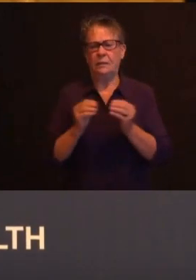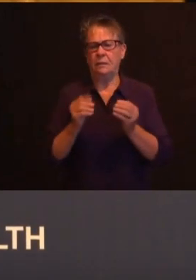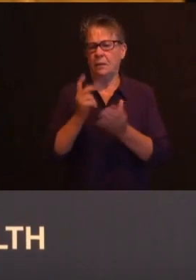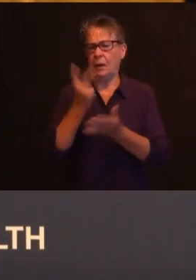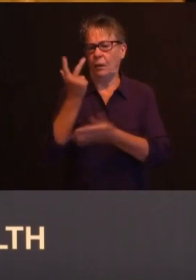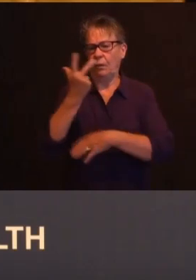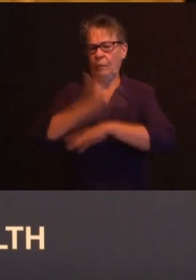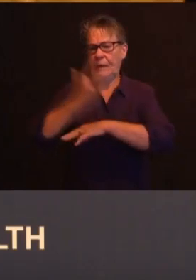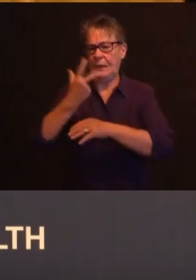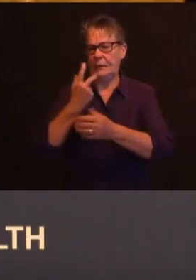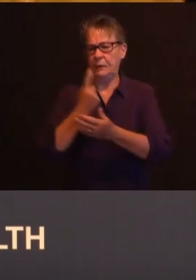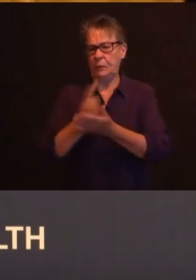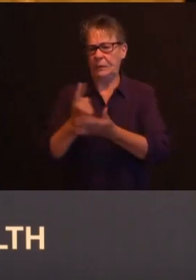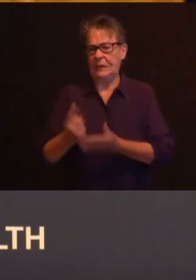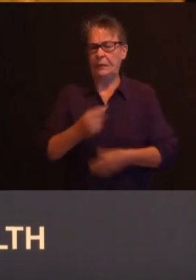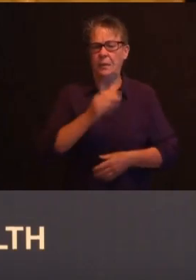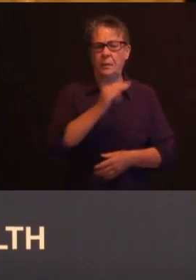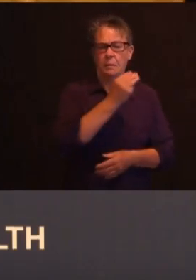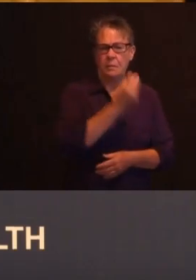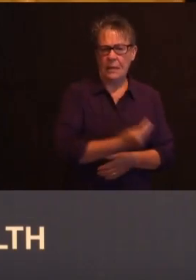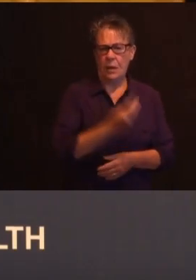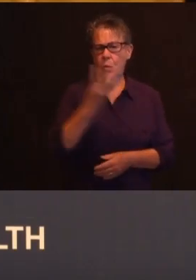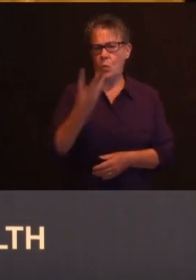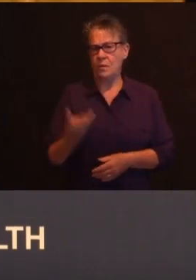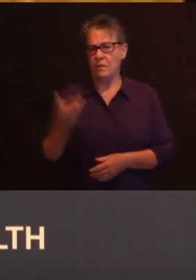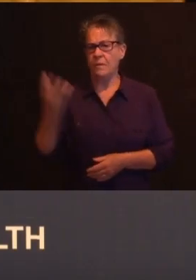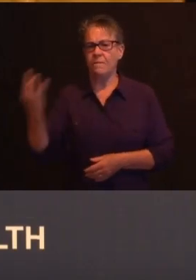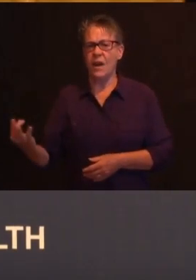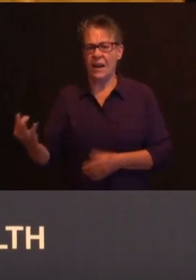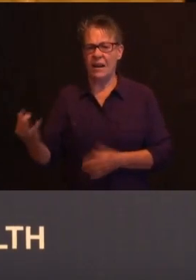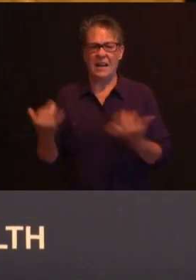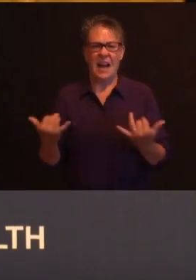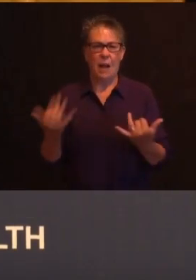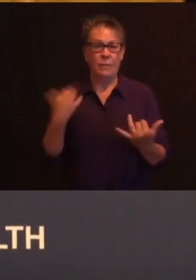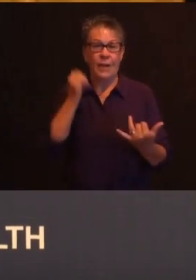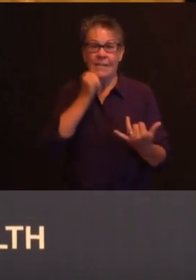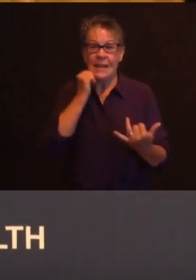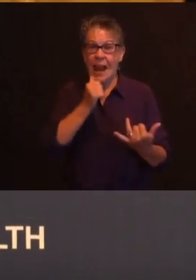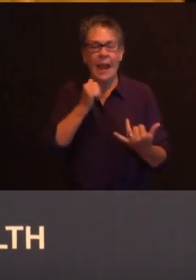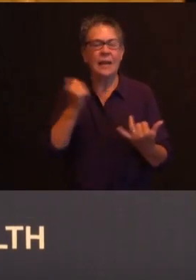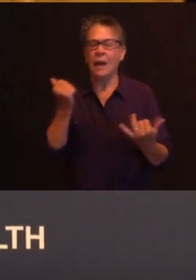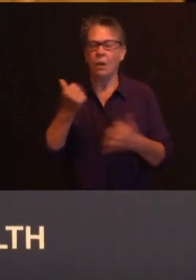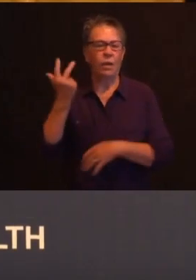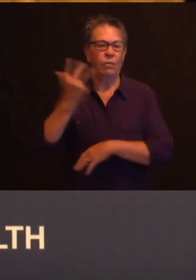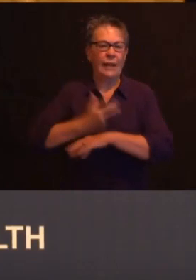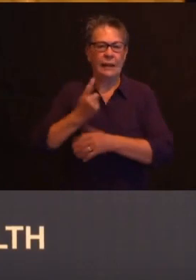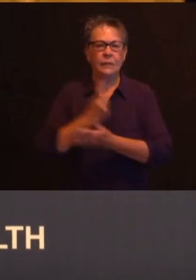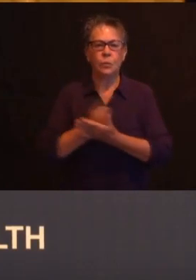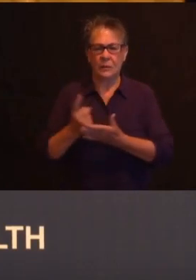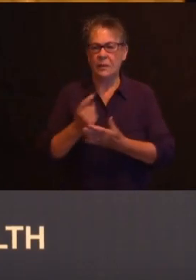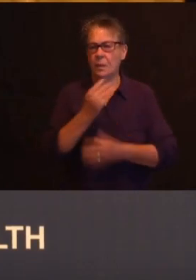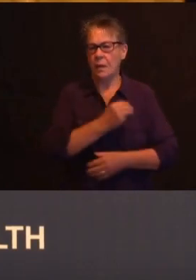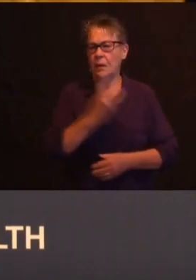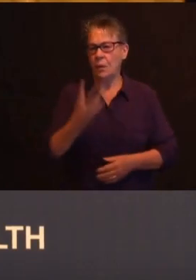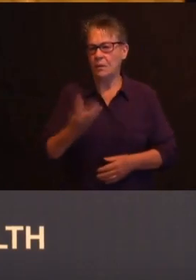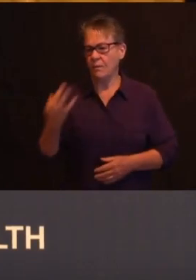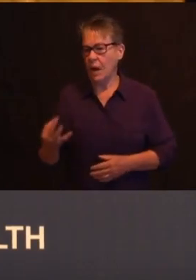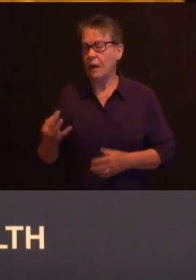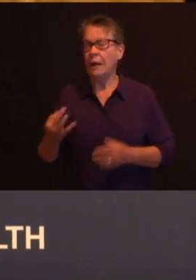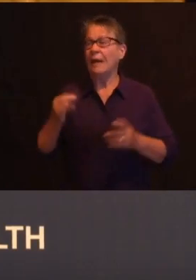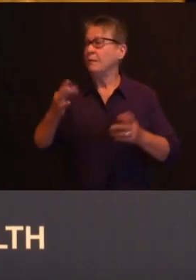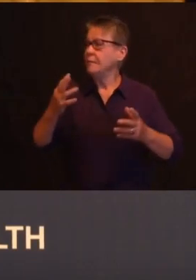hear otherwise, we'll do our best to keep it plus or minus at 1 o'clock each day, but we're going to